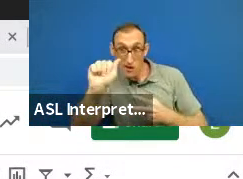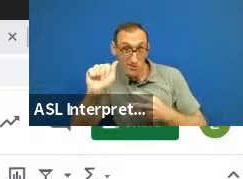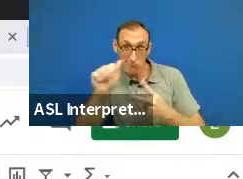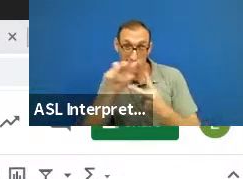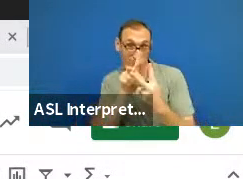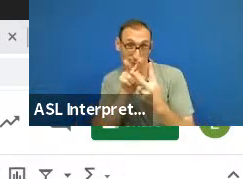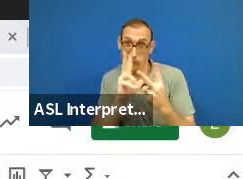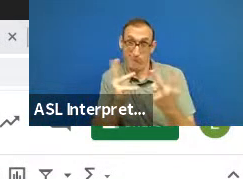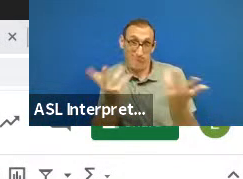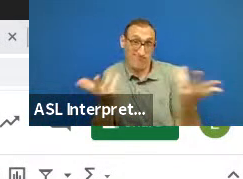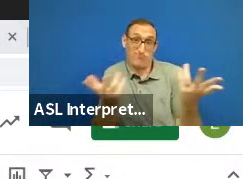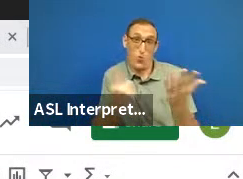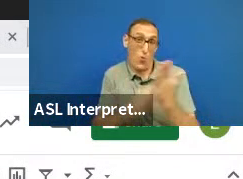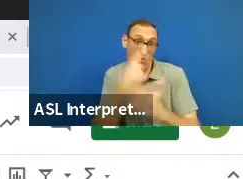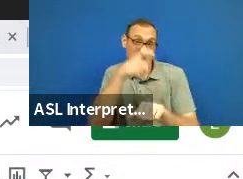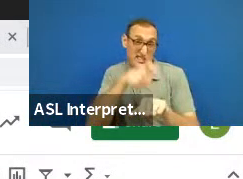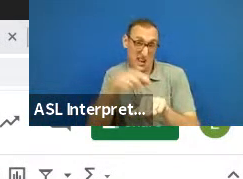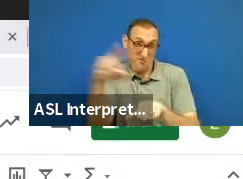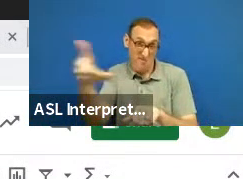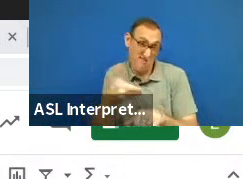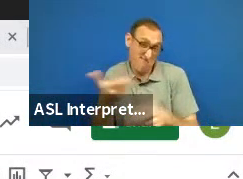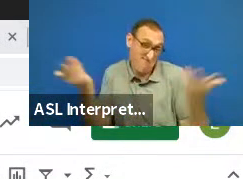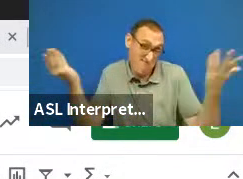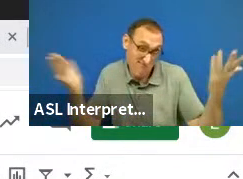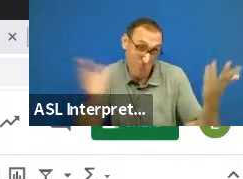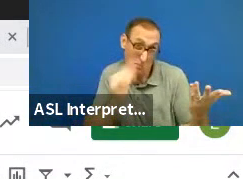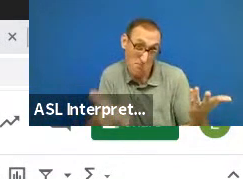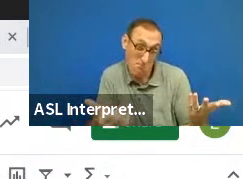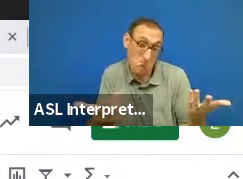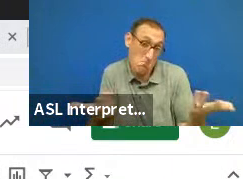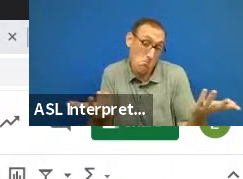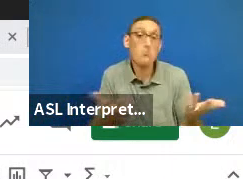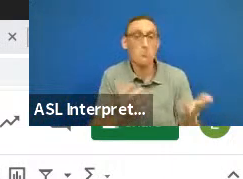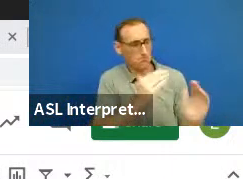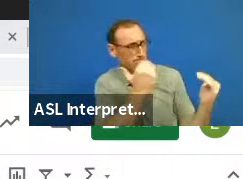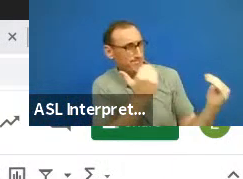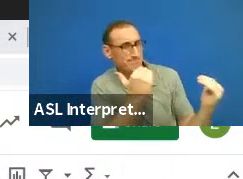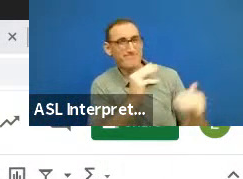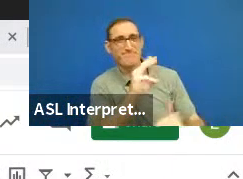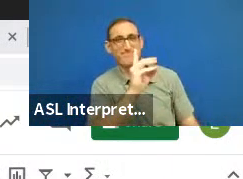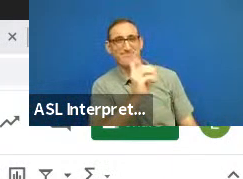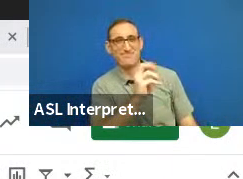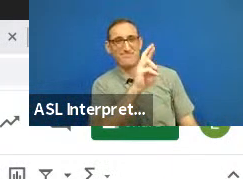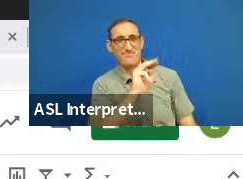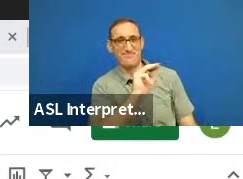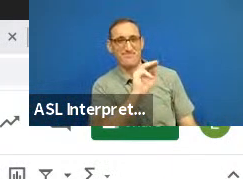All right, thank you, Dr. Maddox. Other thoughts